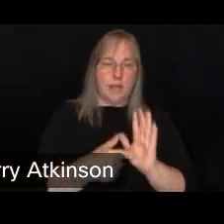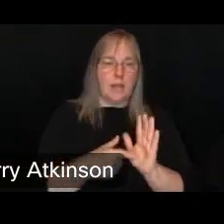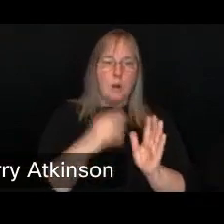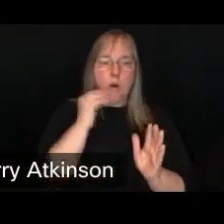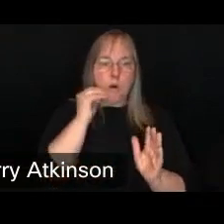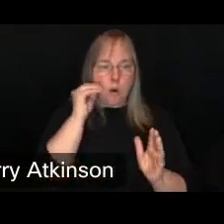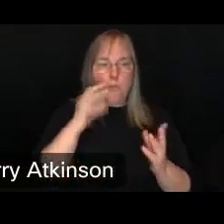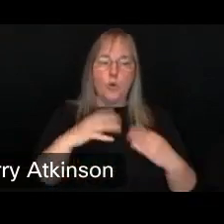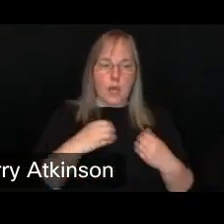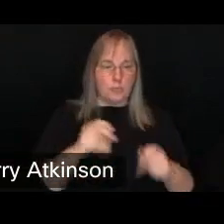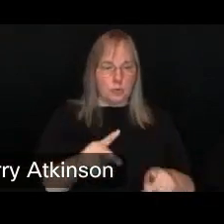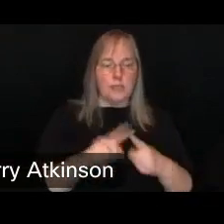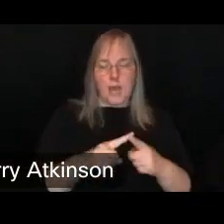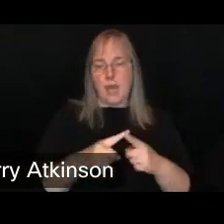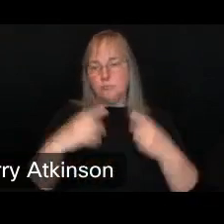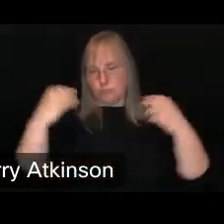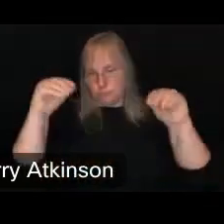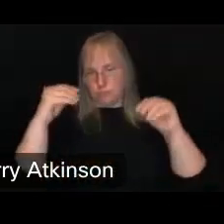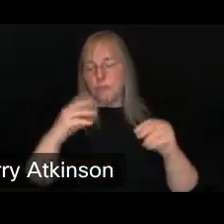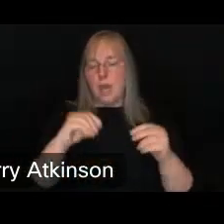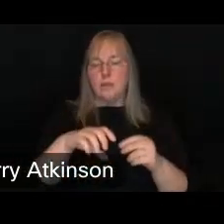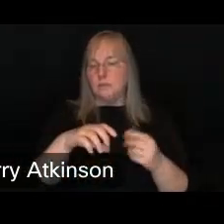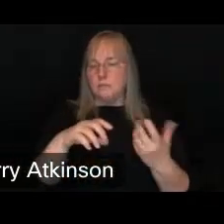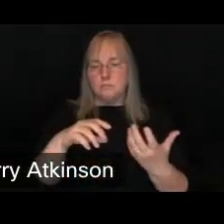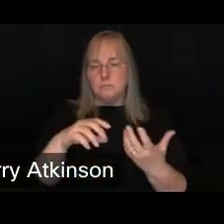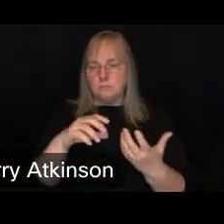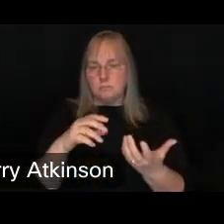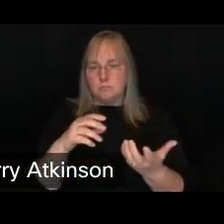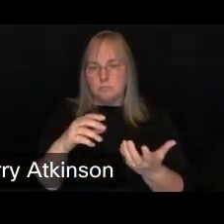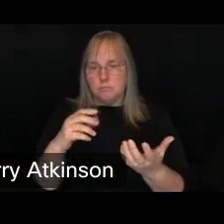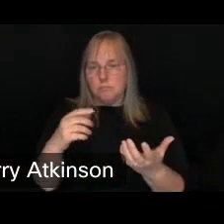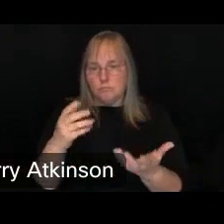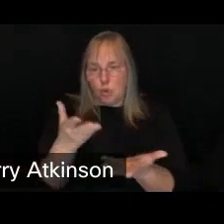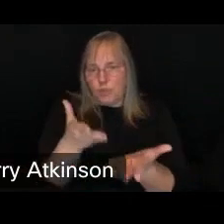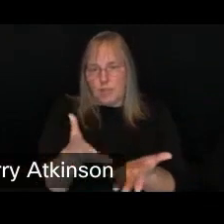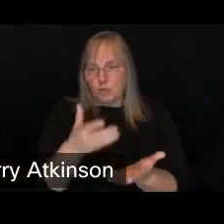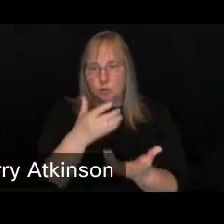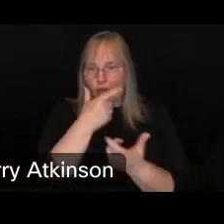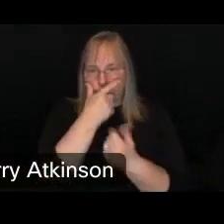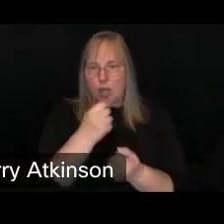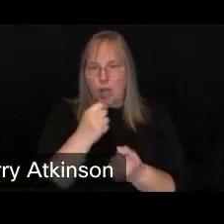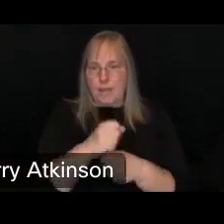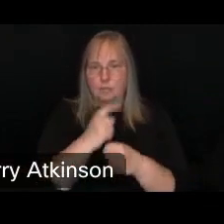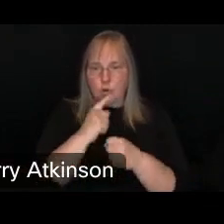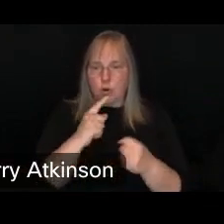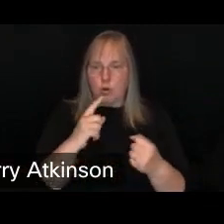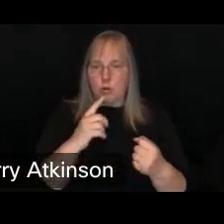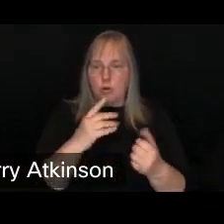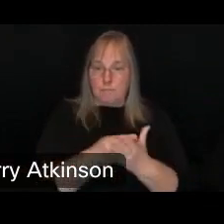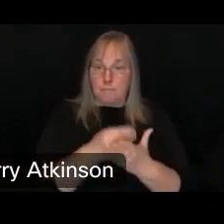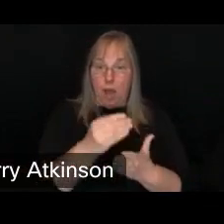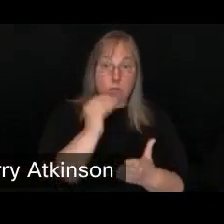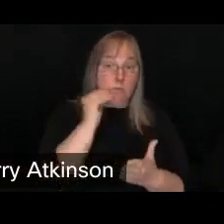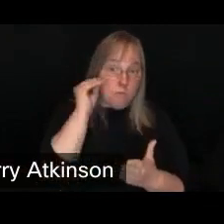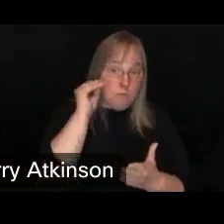other local serving amenities. So there's interest in making sure that home ownership is a piece of our redevelopment